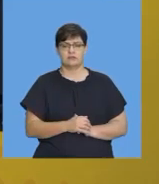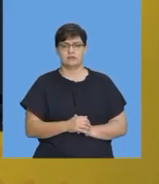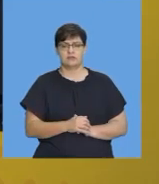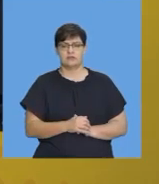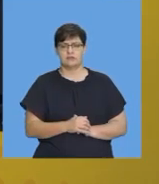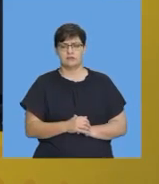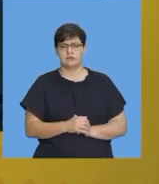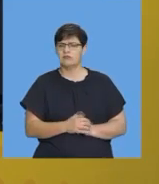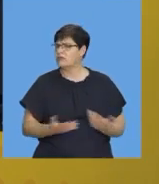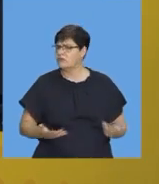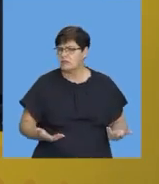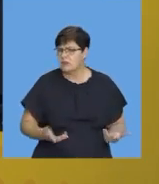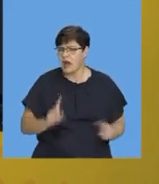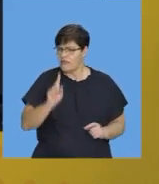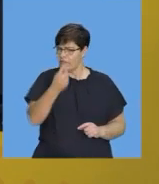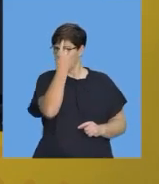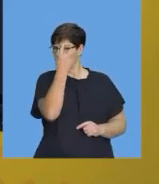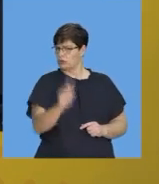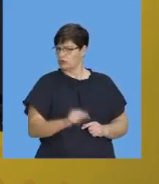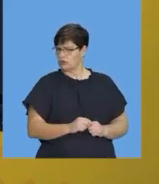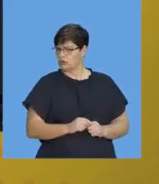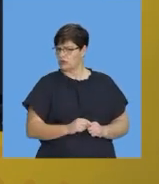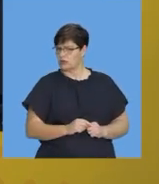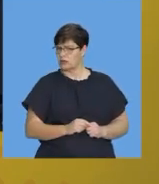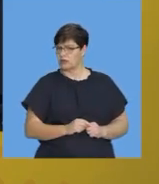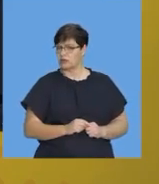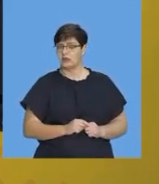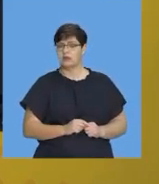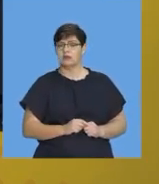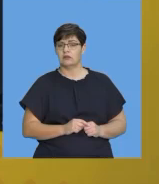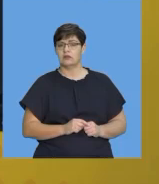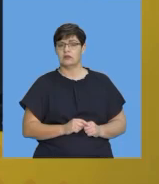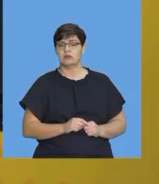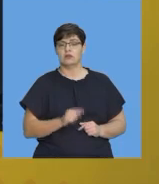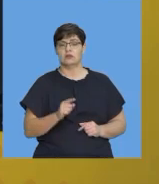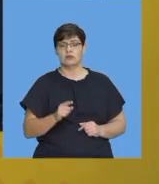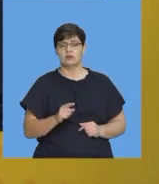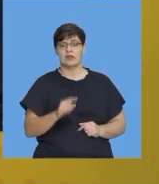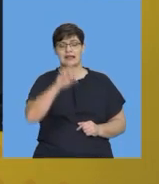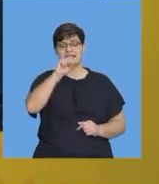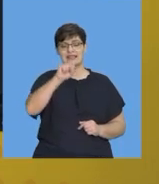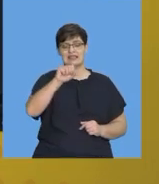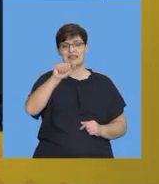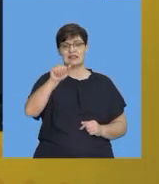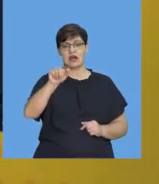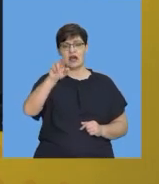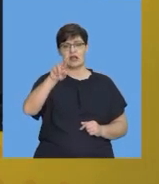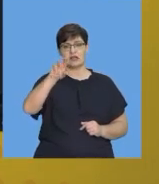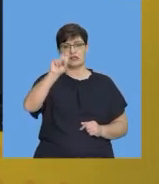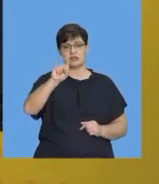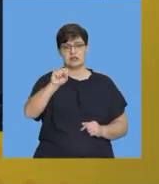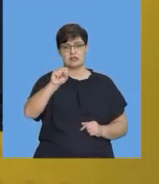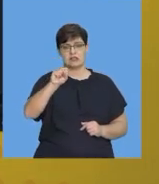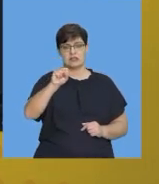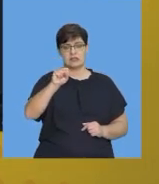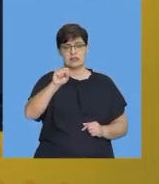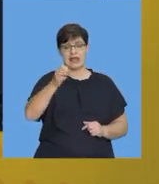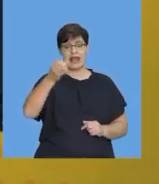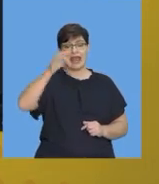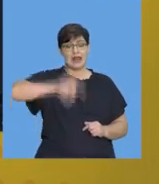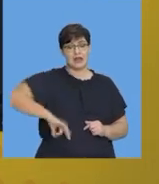is, what type of an account is SARS income